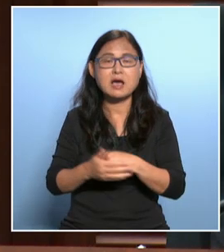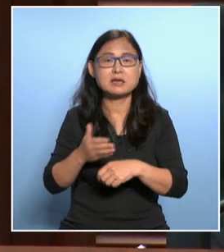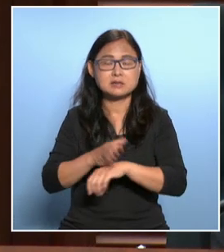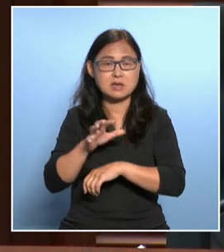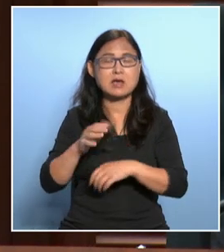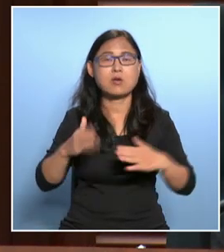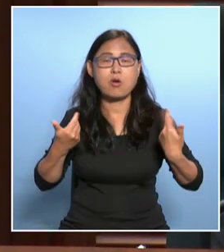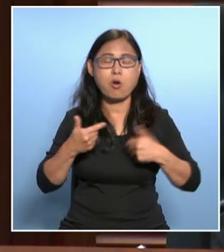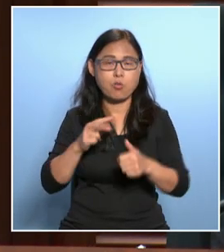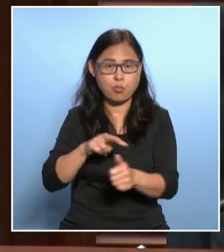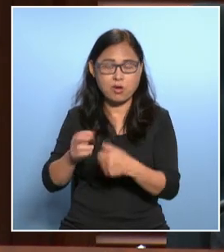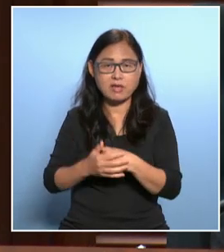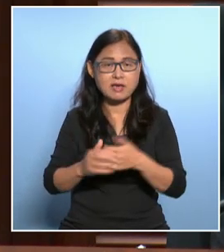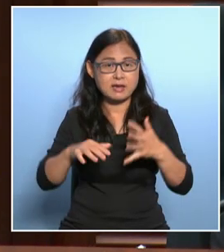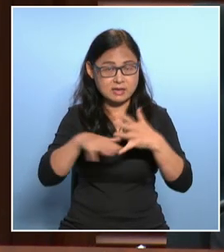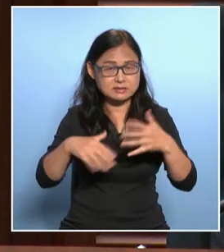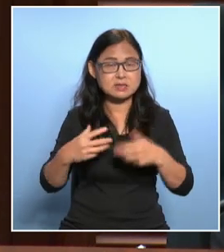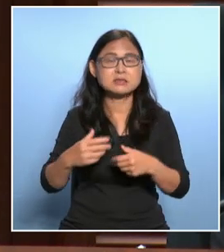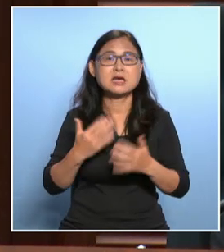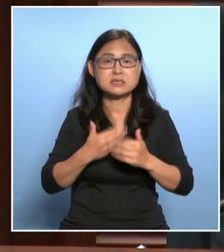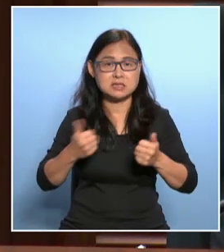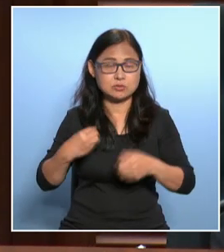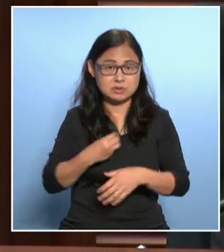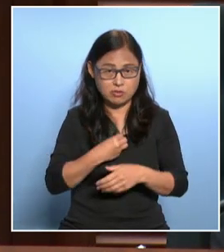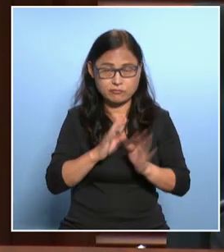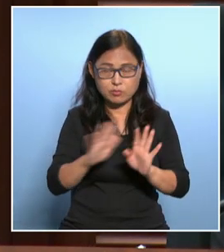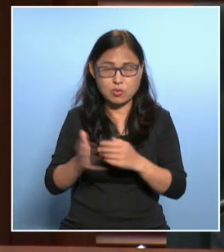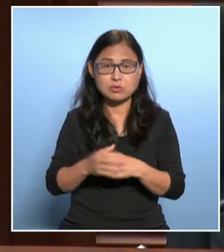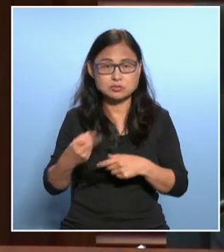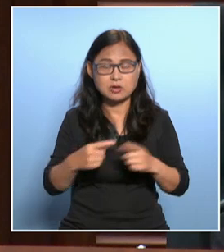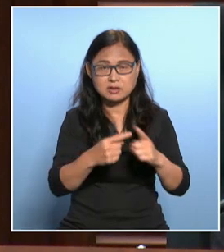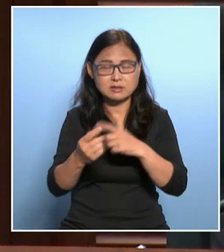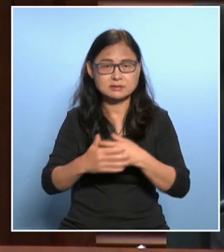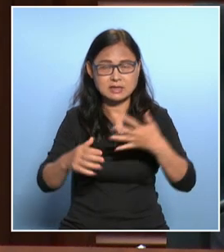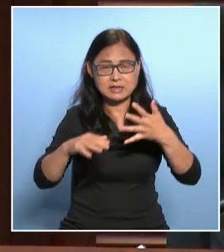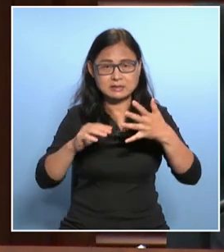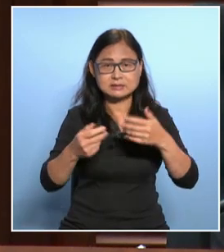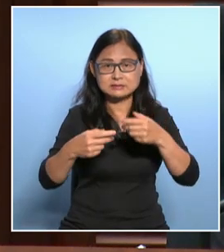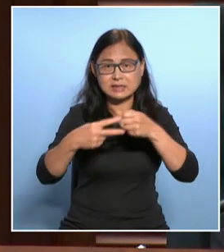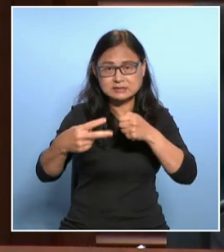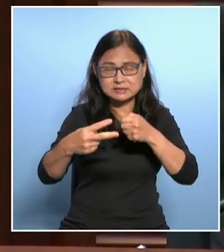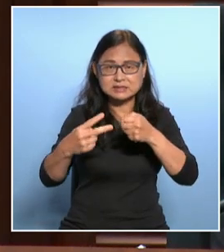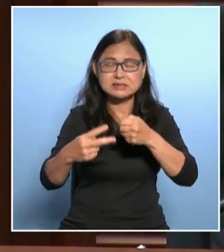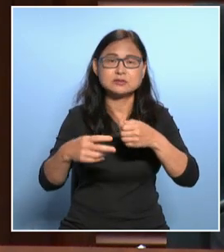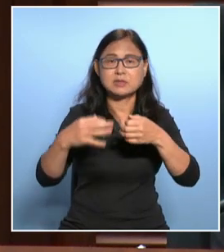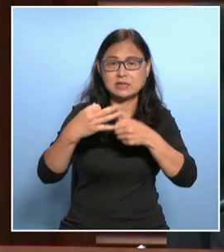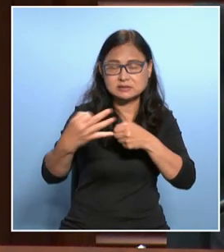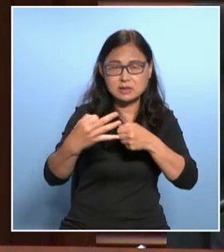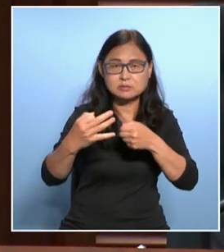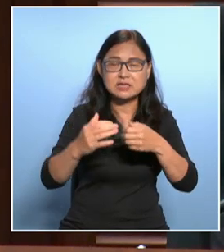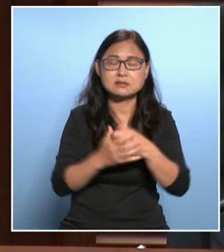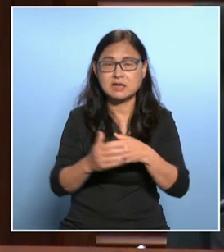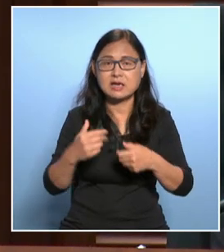geographical location. Other than primary healthcare services, comprehensive secondary and